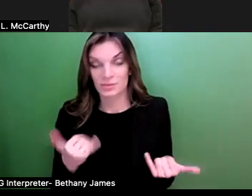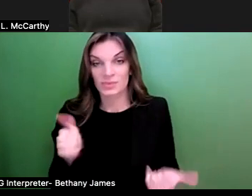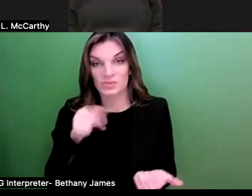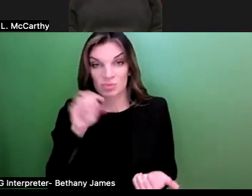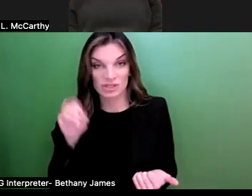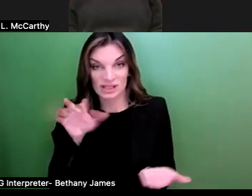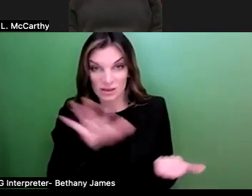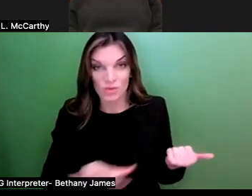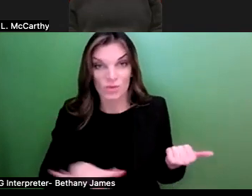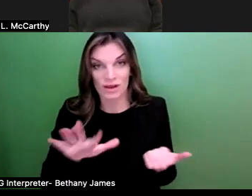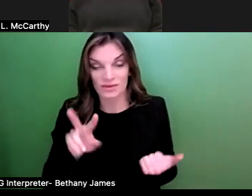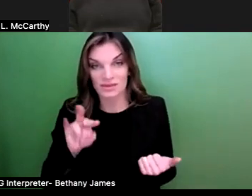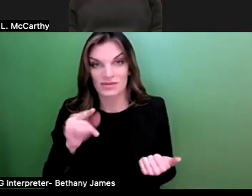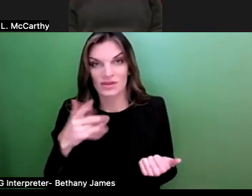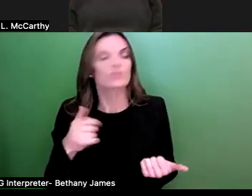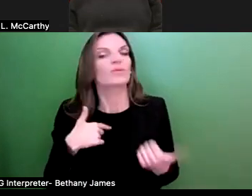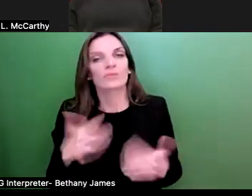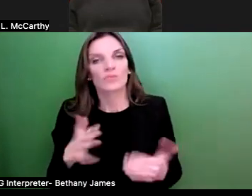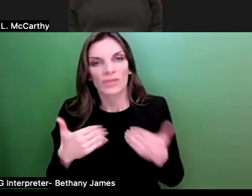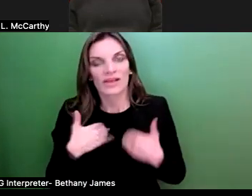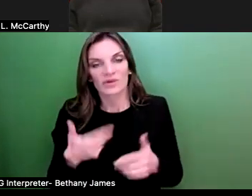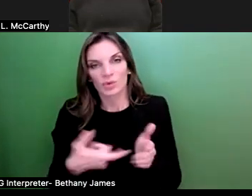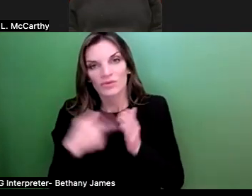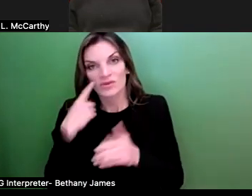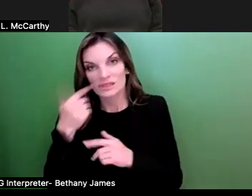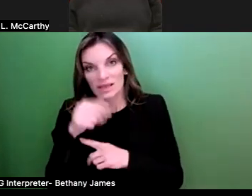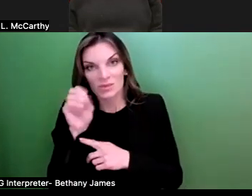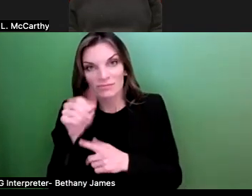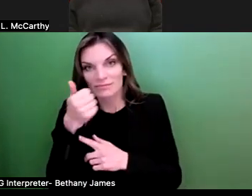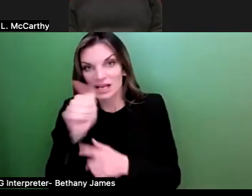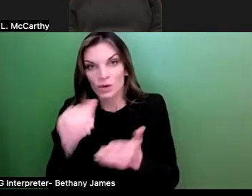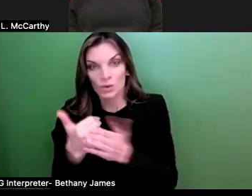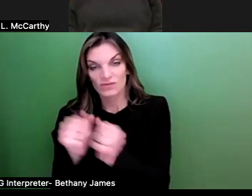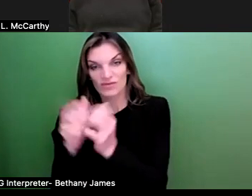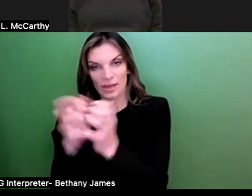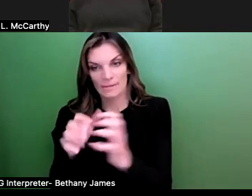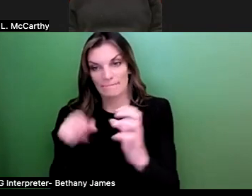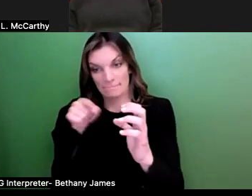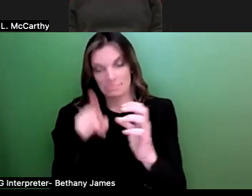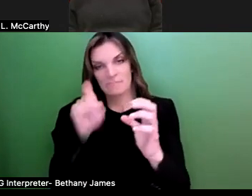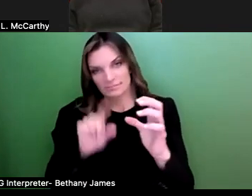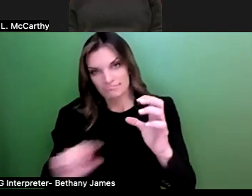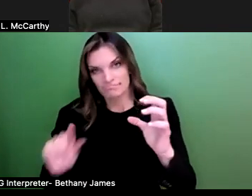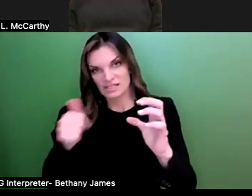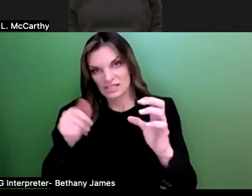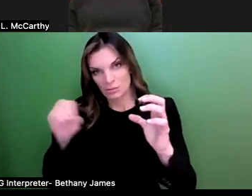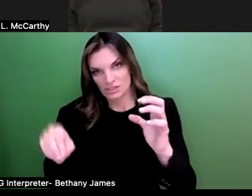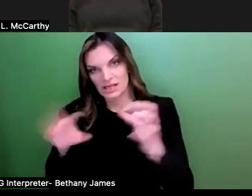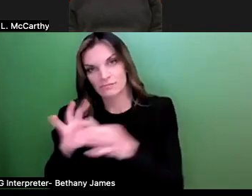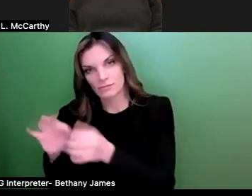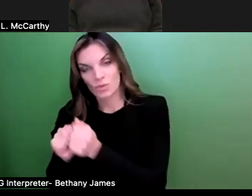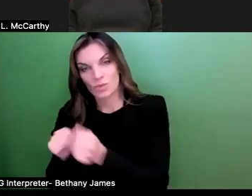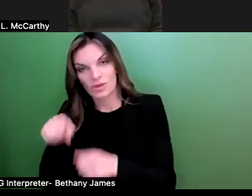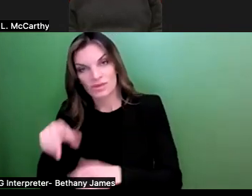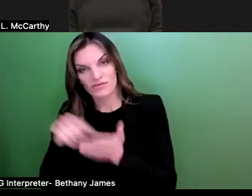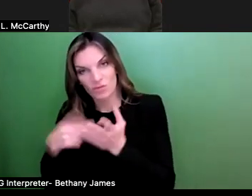throughout the village, and we have a requirement for 10% for any new development. The question was, is this adequate? I believe it is